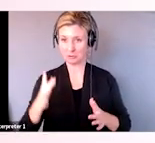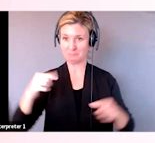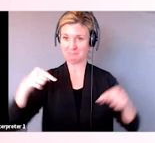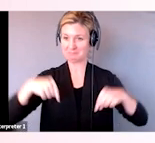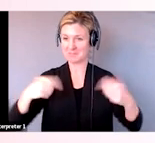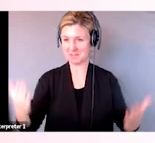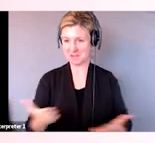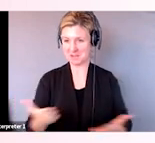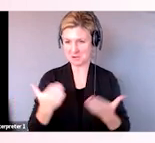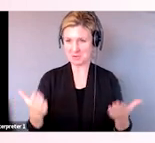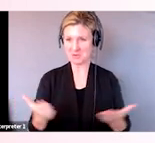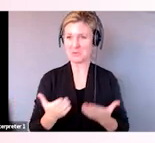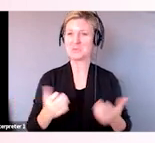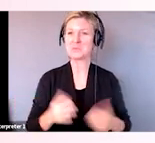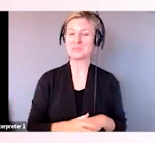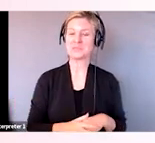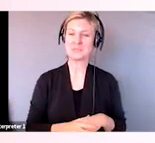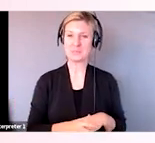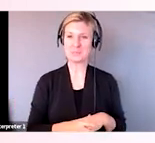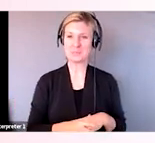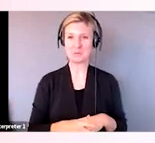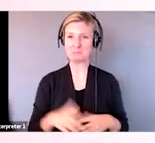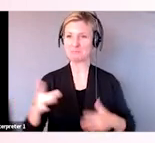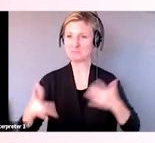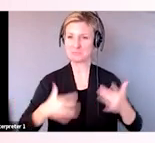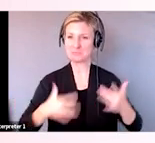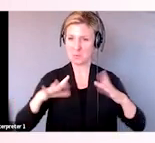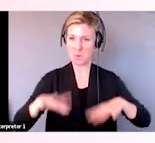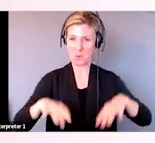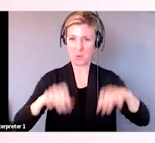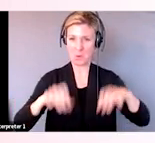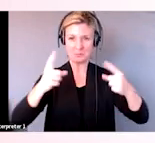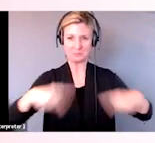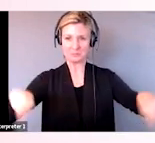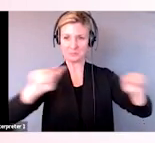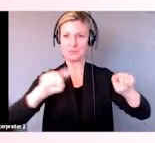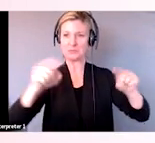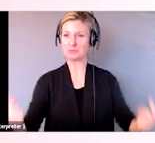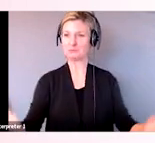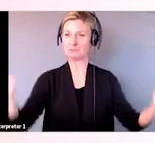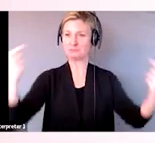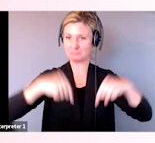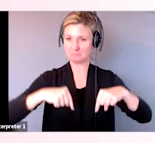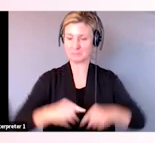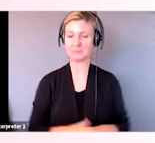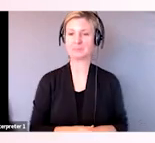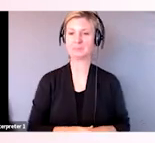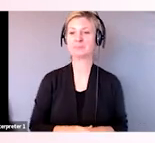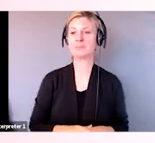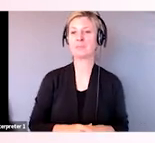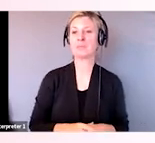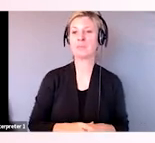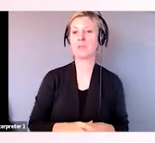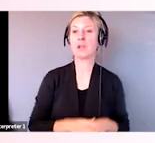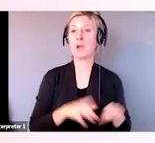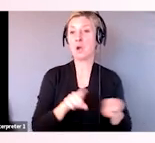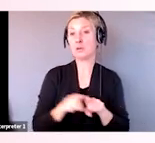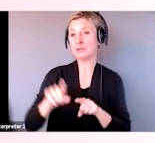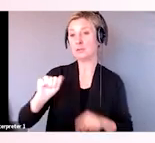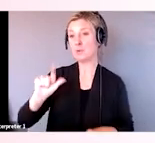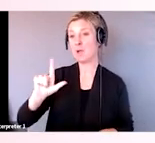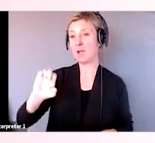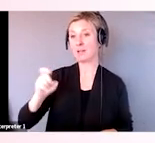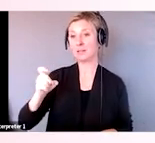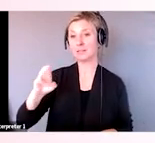I'm so excited to be hosting this call today. I'm also joined by Alex Miller, our Program Coordinator at